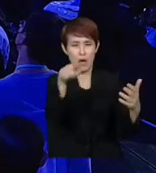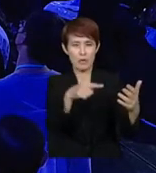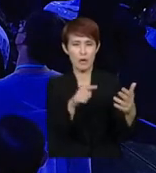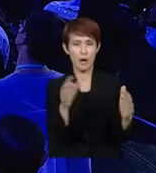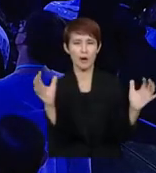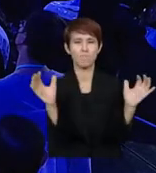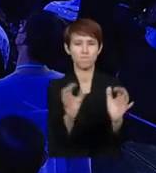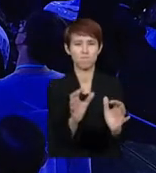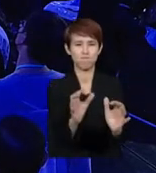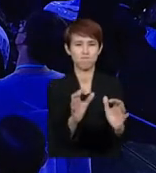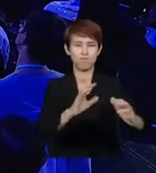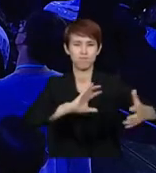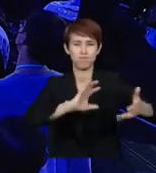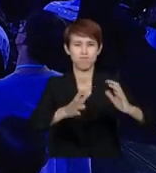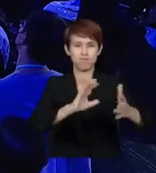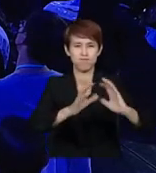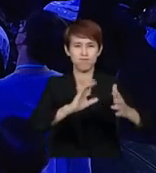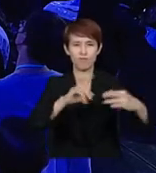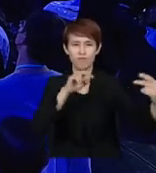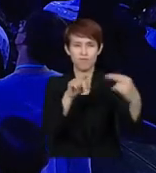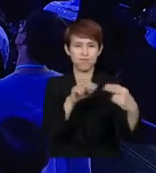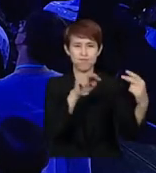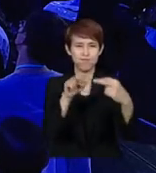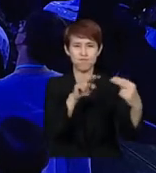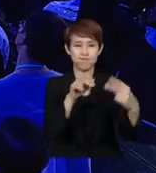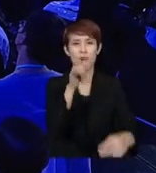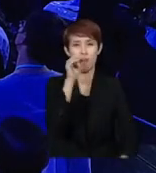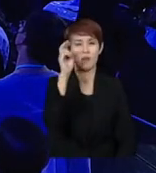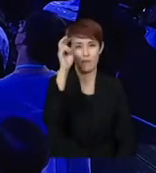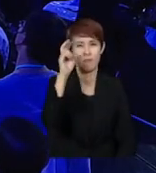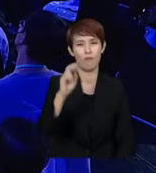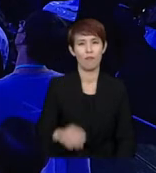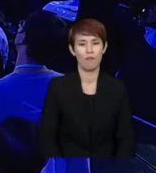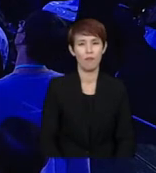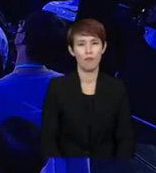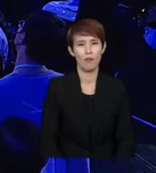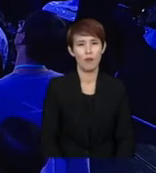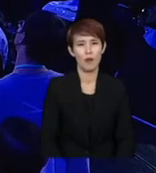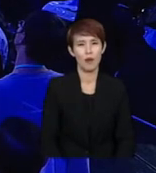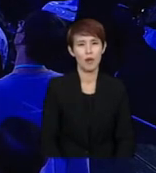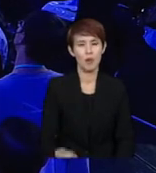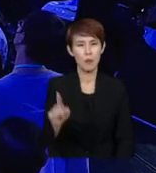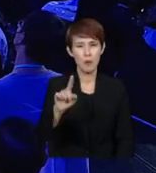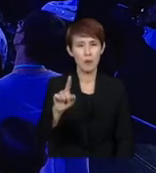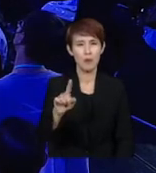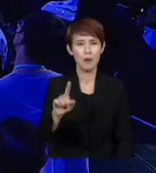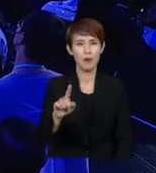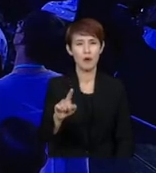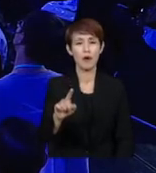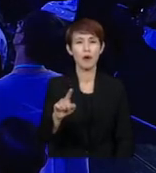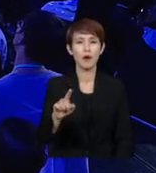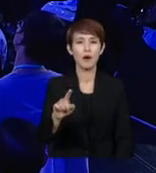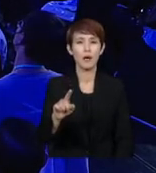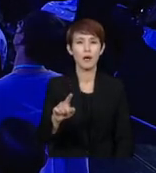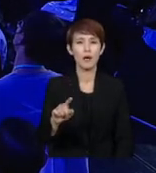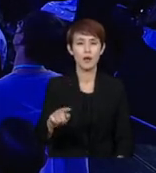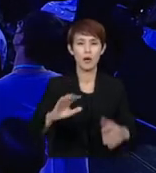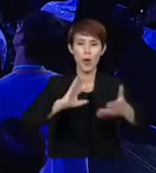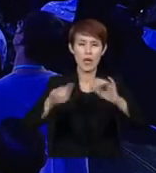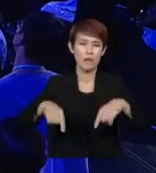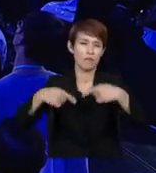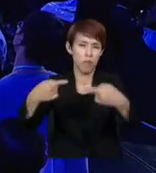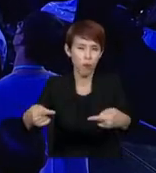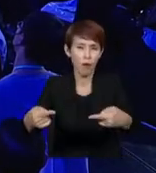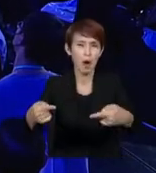going to win the debate who sits around the longest, pontificates for the longest, doesn't have a family to go back